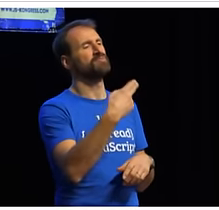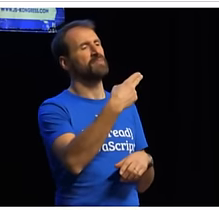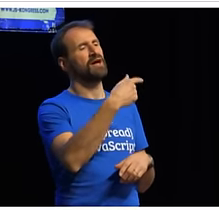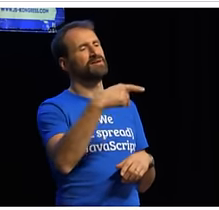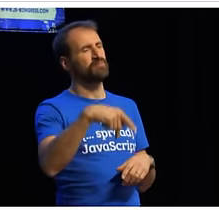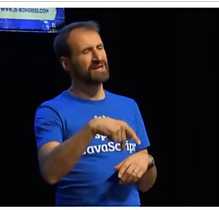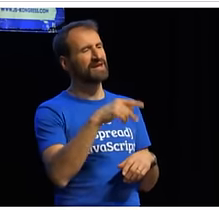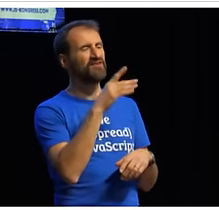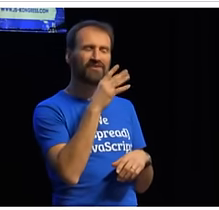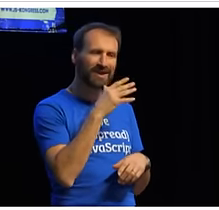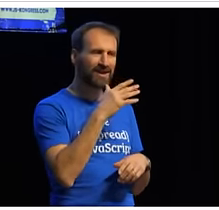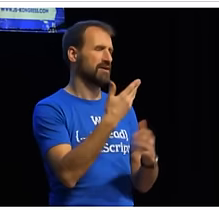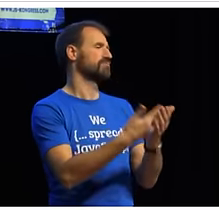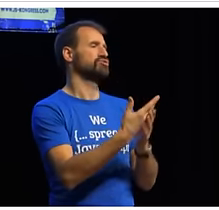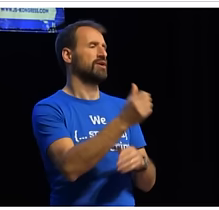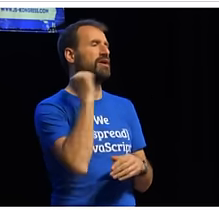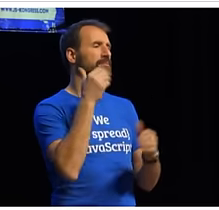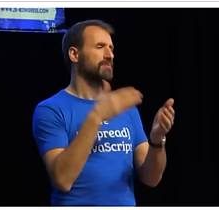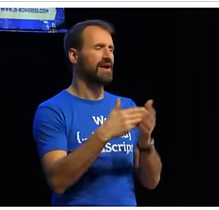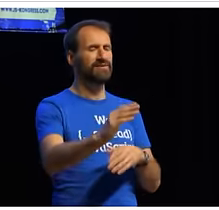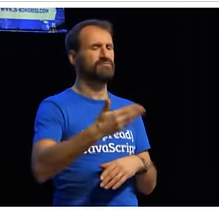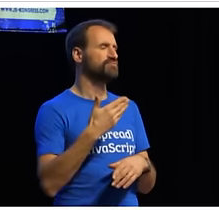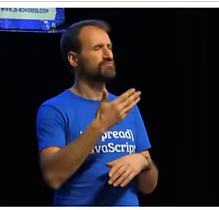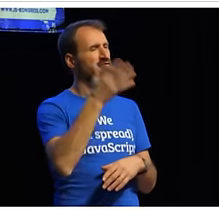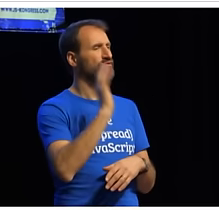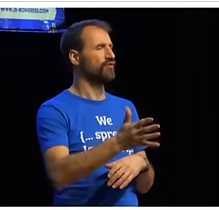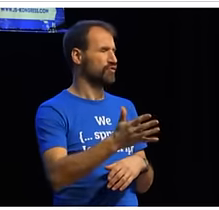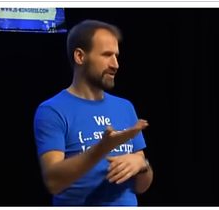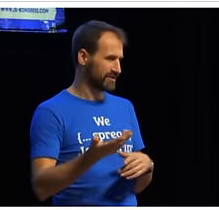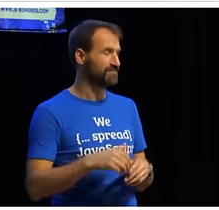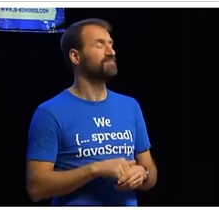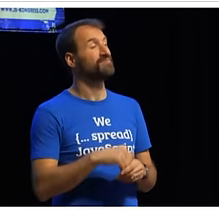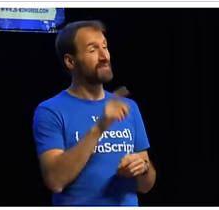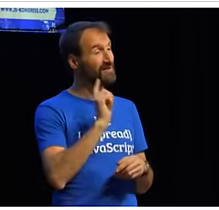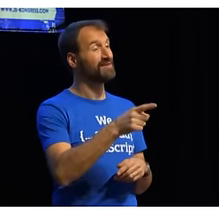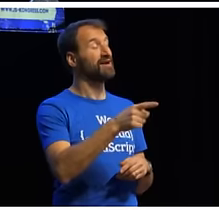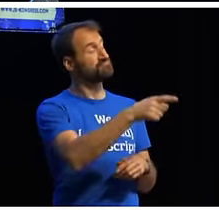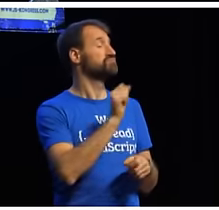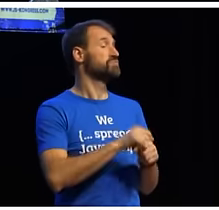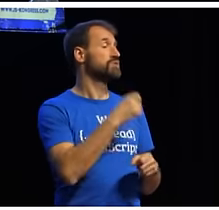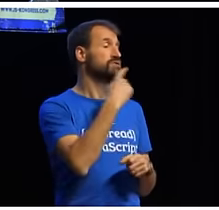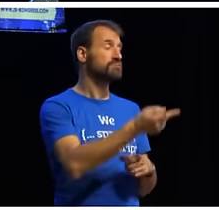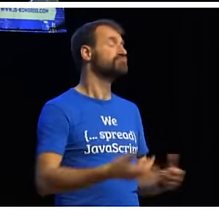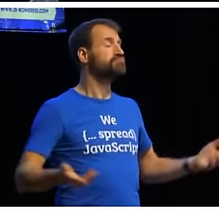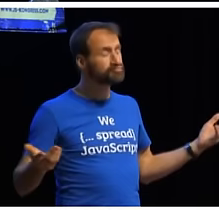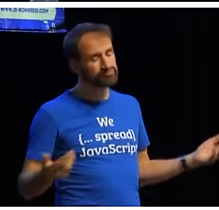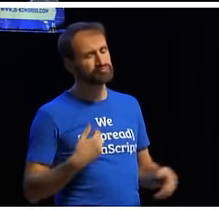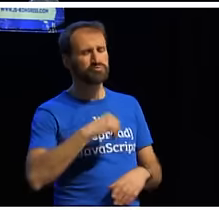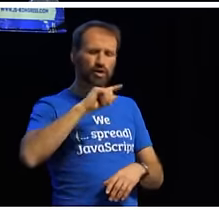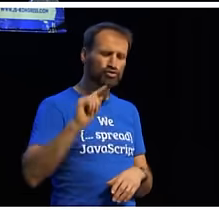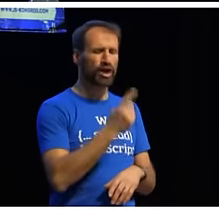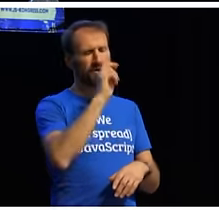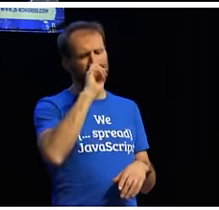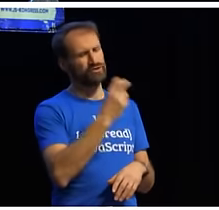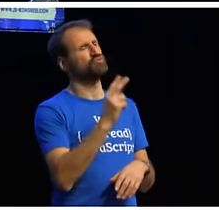so maybe the backend has returned a 500 code, you can basically say, I want to retry this request two